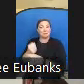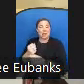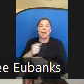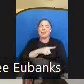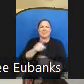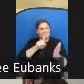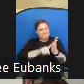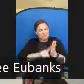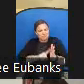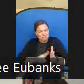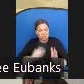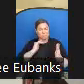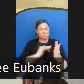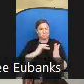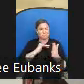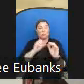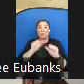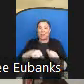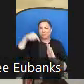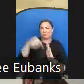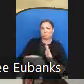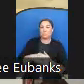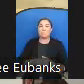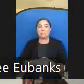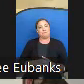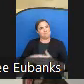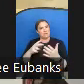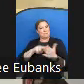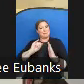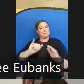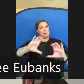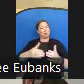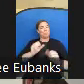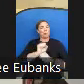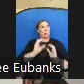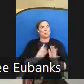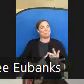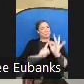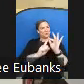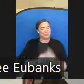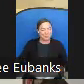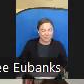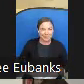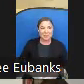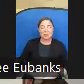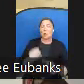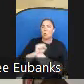lives. So in that sense, they are rather special. So what might these workshops look like? Well, the Roman